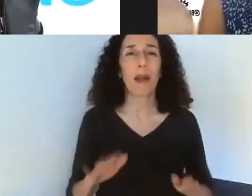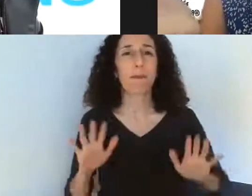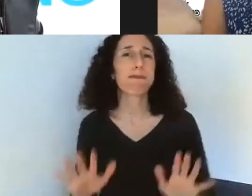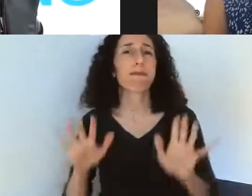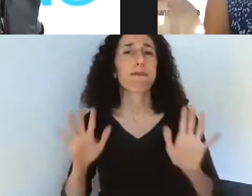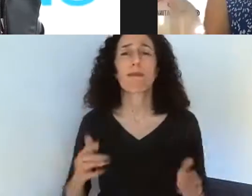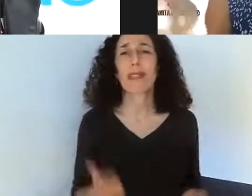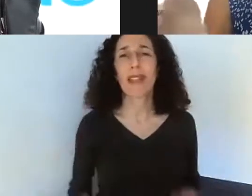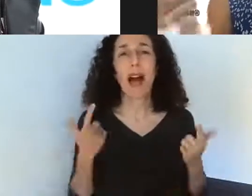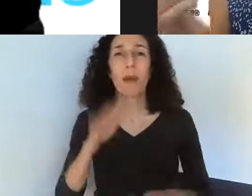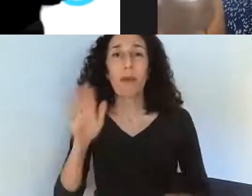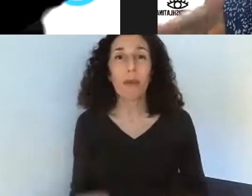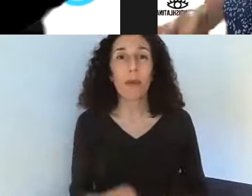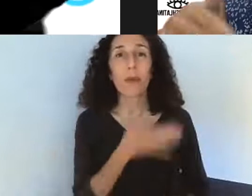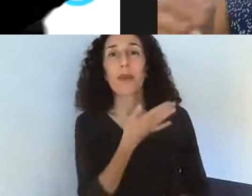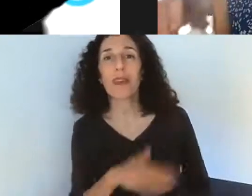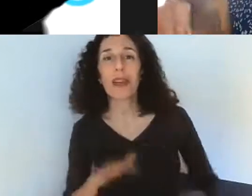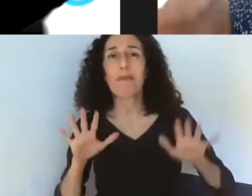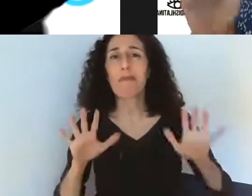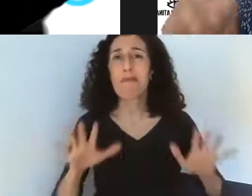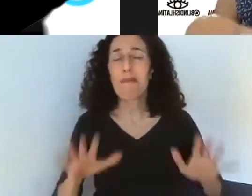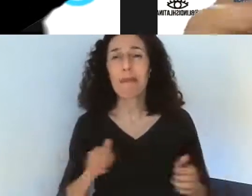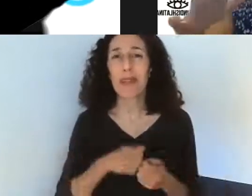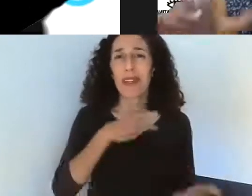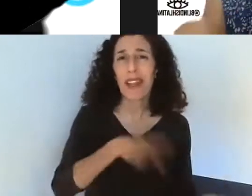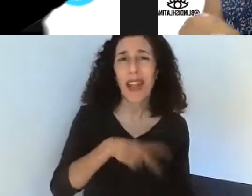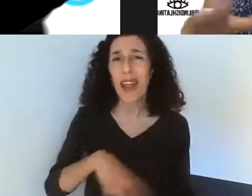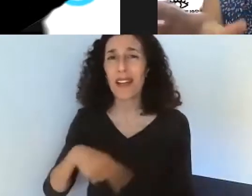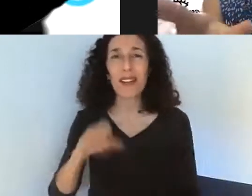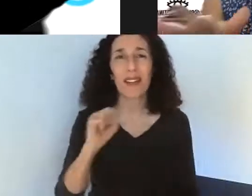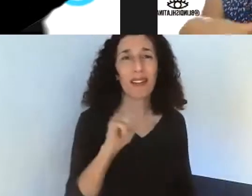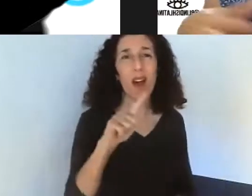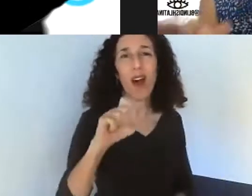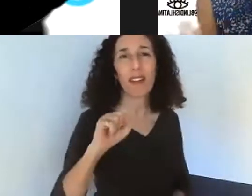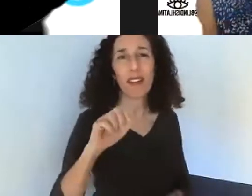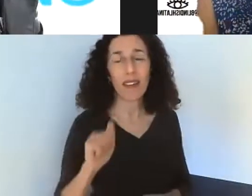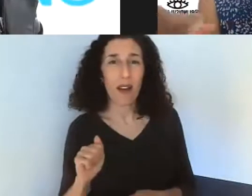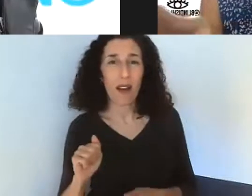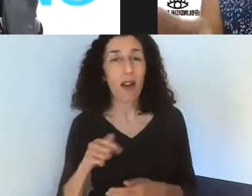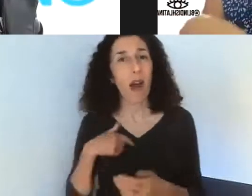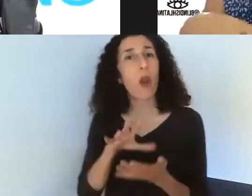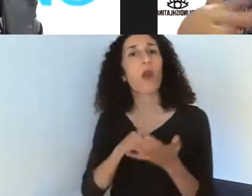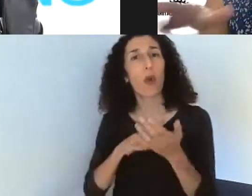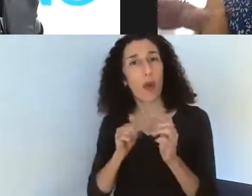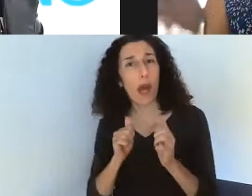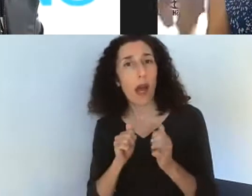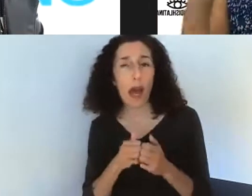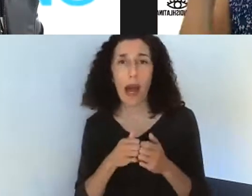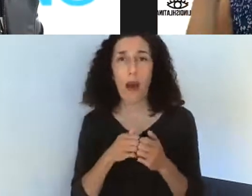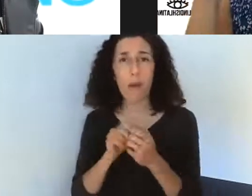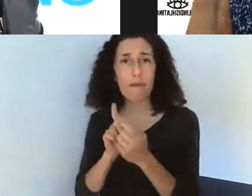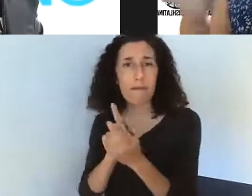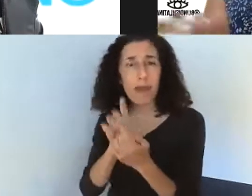dance. But I only learned kind of like simple style salsa, not the fancy stuff at that